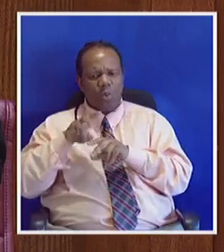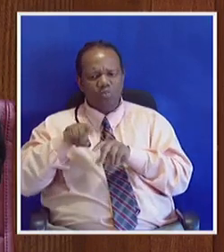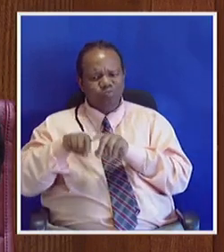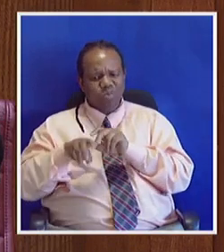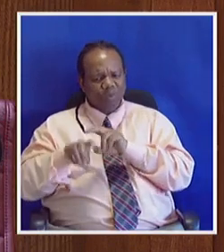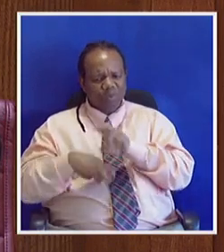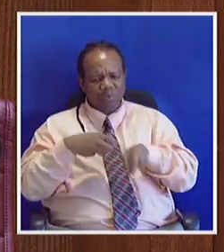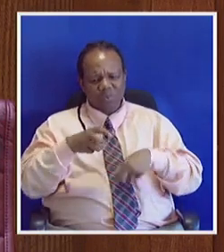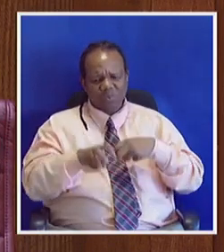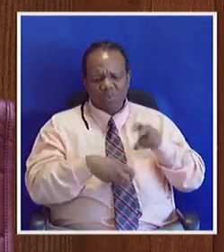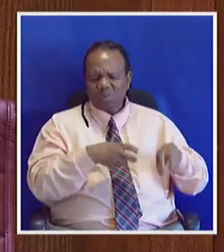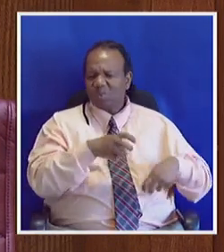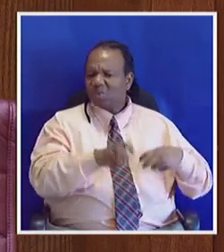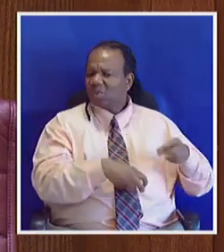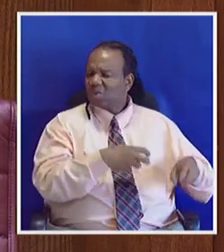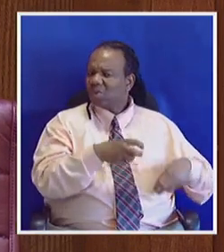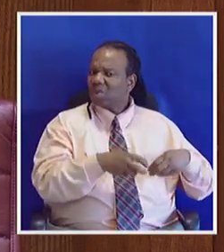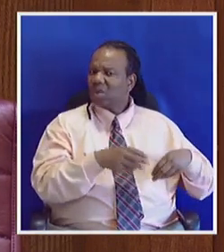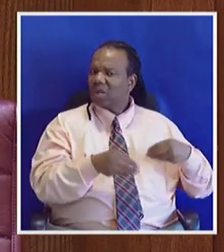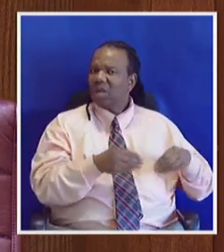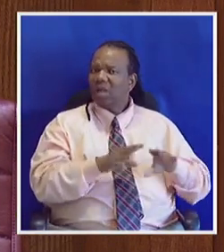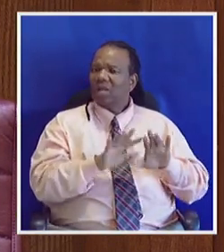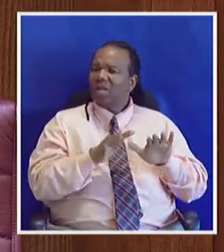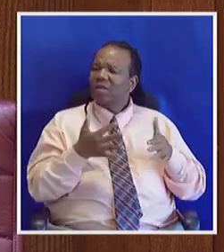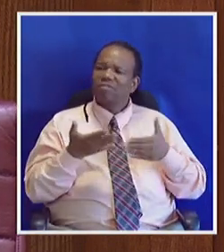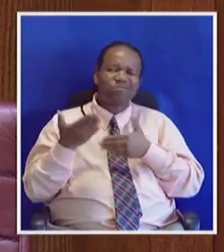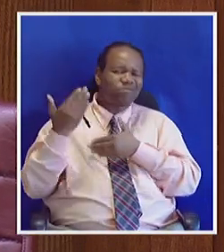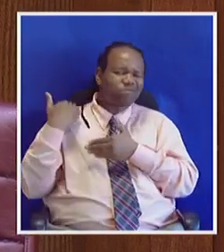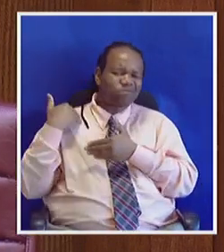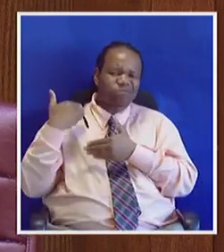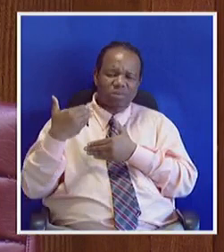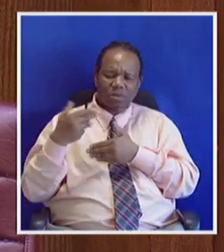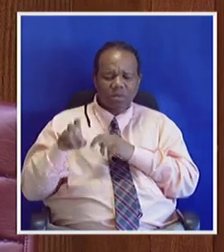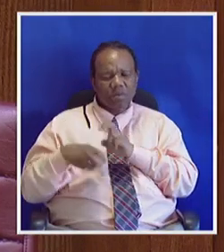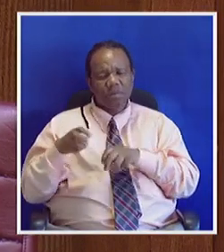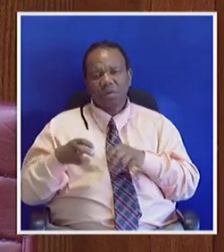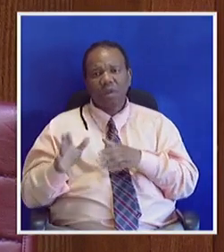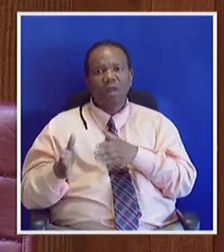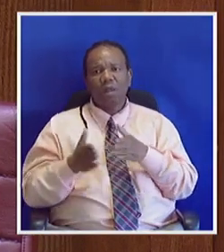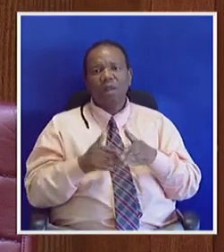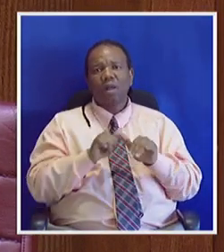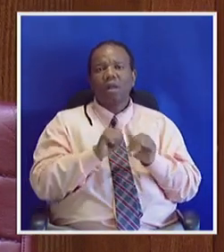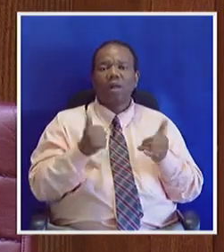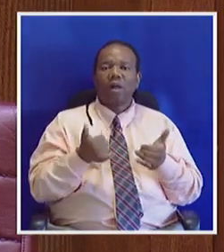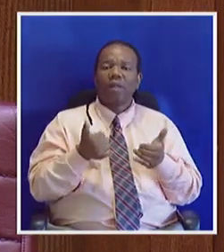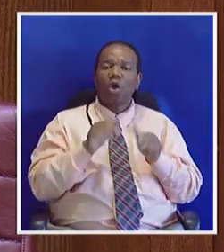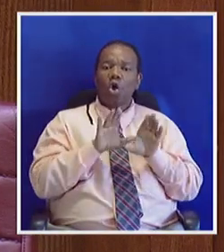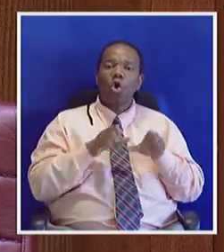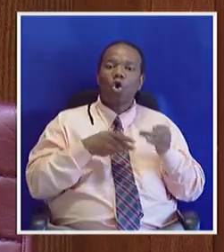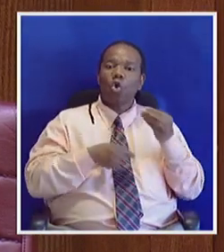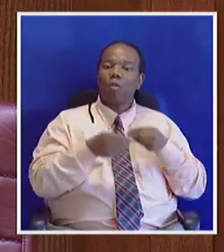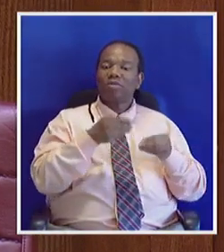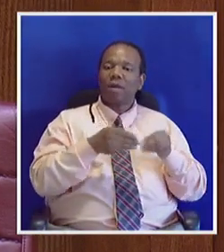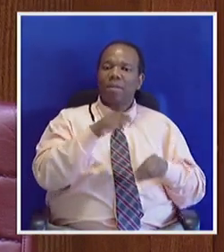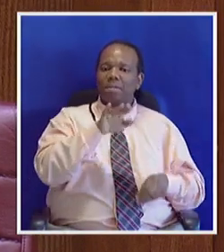have systematically pillaged ever since. Now, even the commercial bank saw this, and they said,